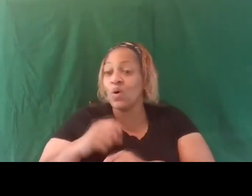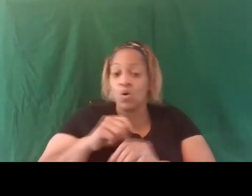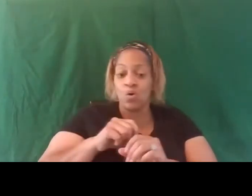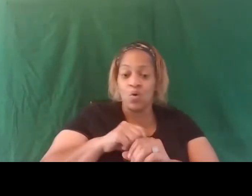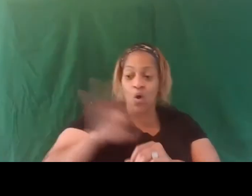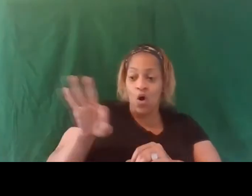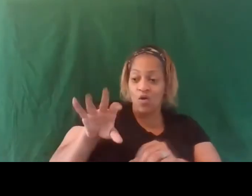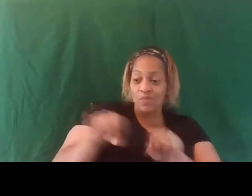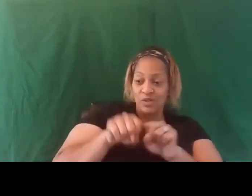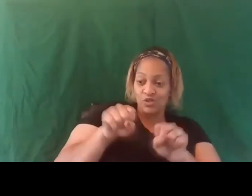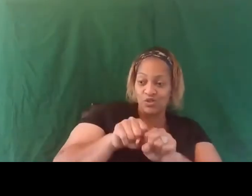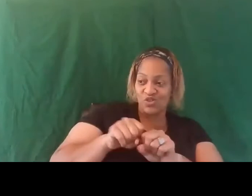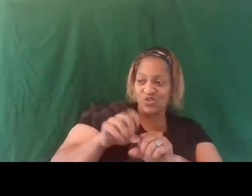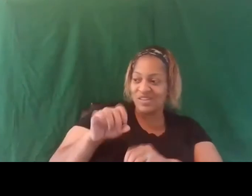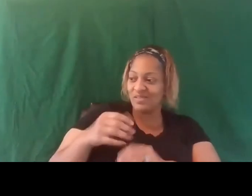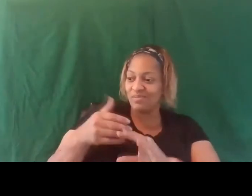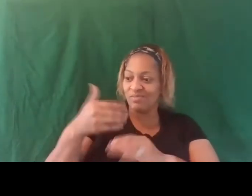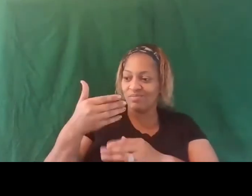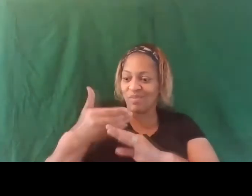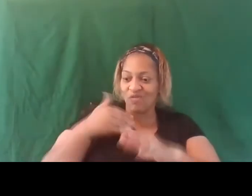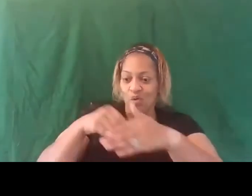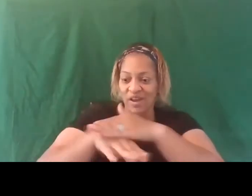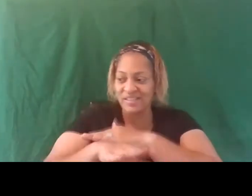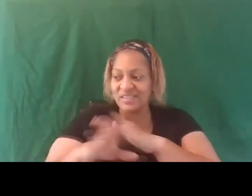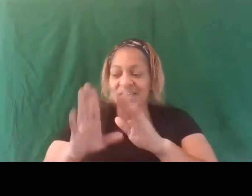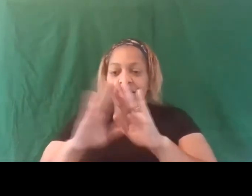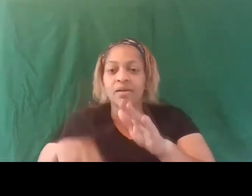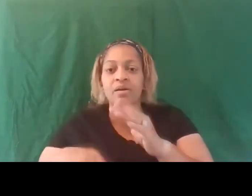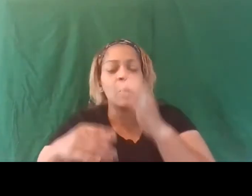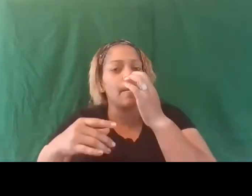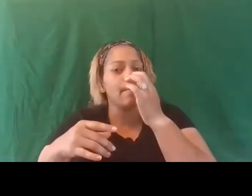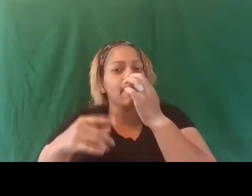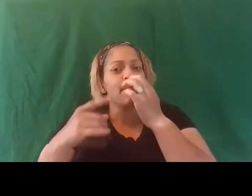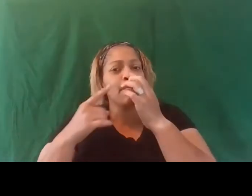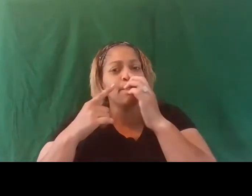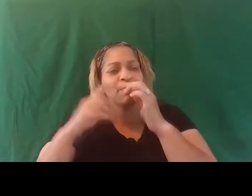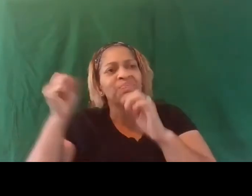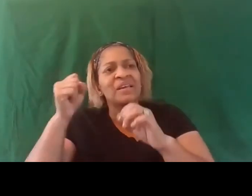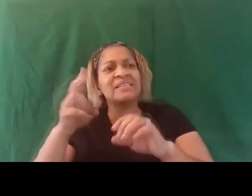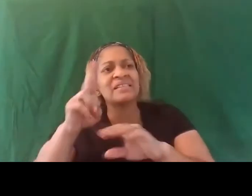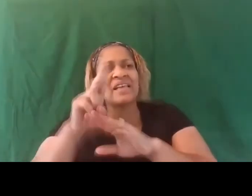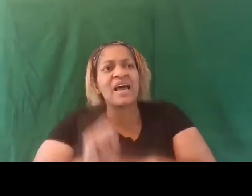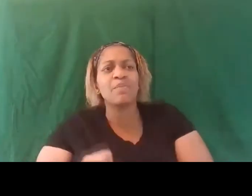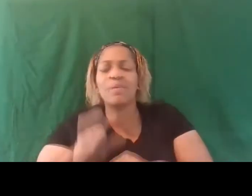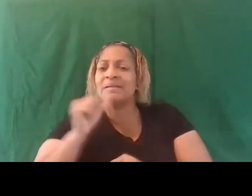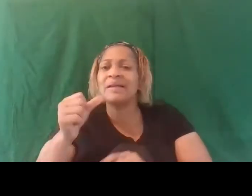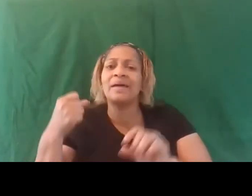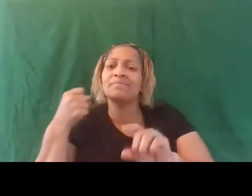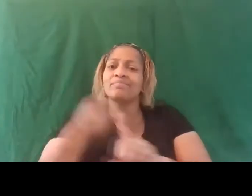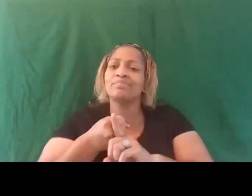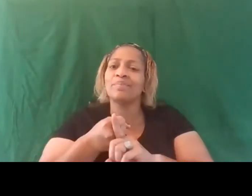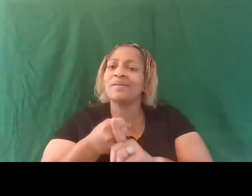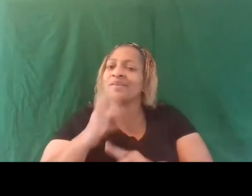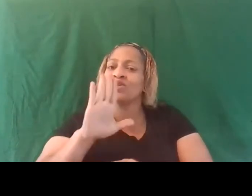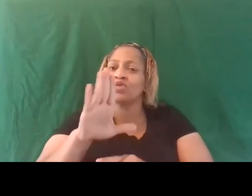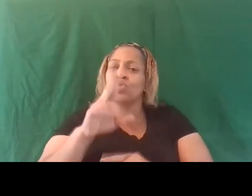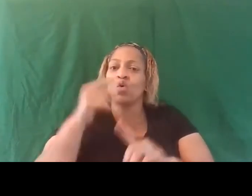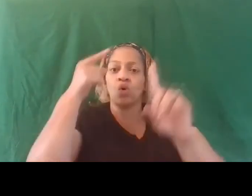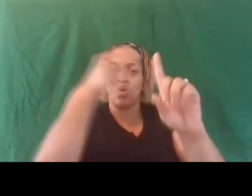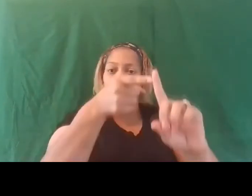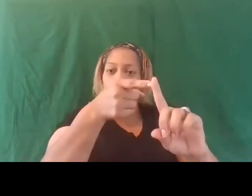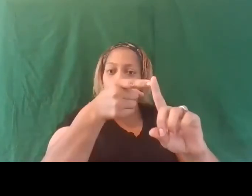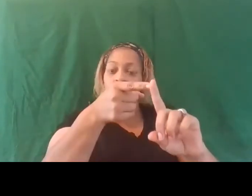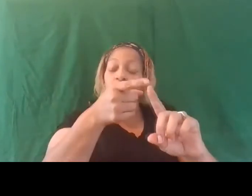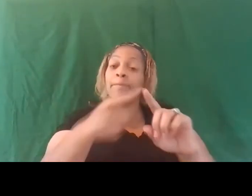into the house, it's a habit. What does that have to do with my goals or my life desires? It may have nothing to do with them, but that's for me